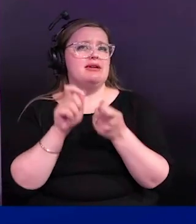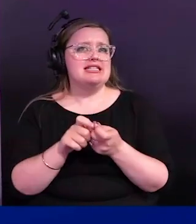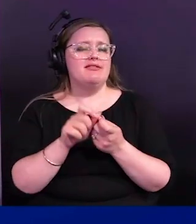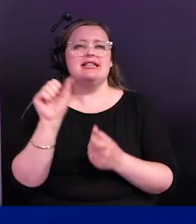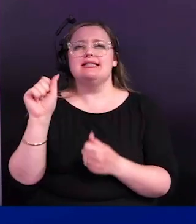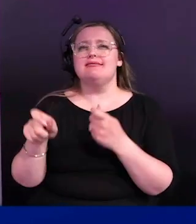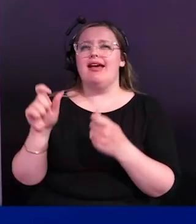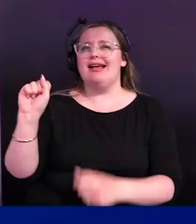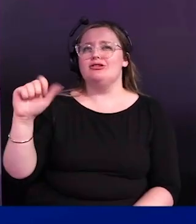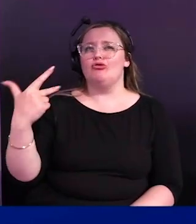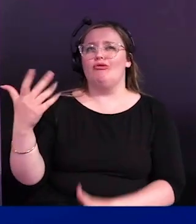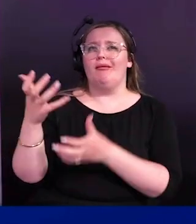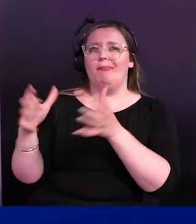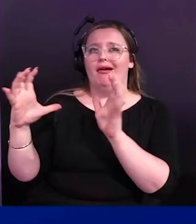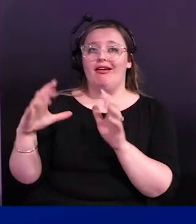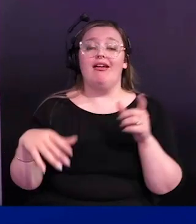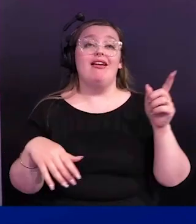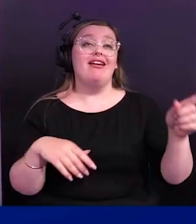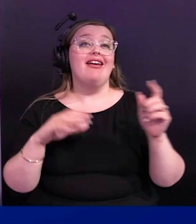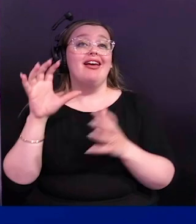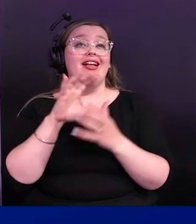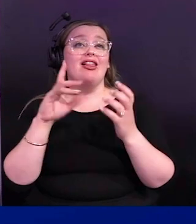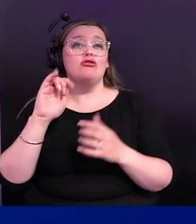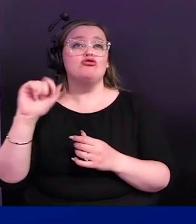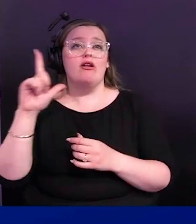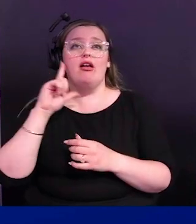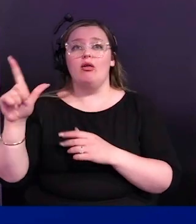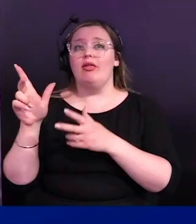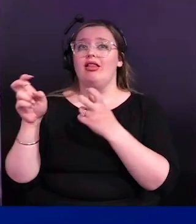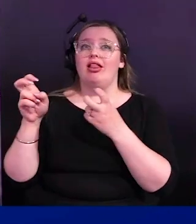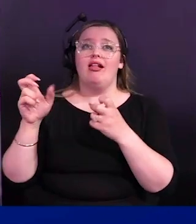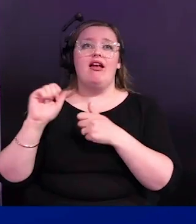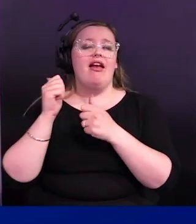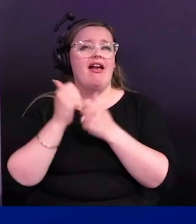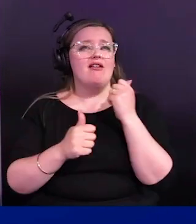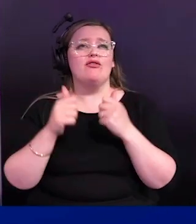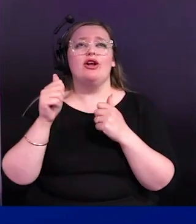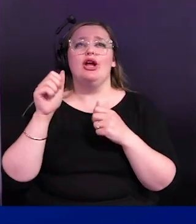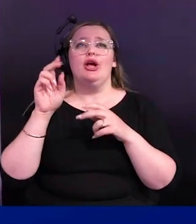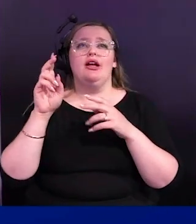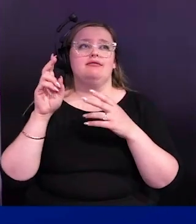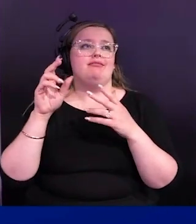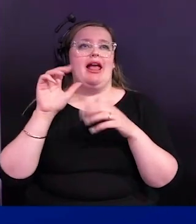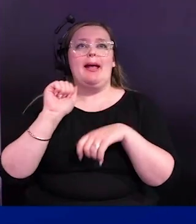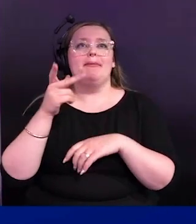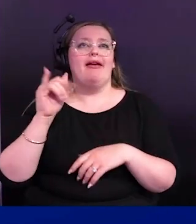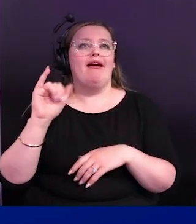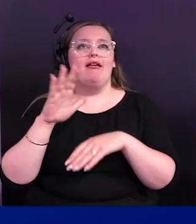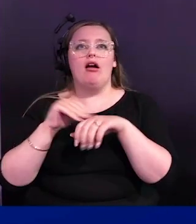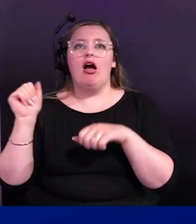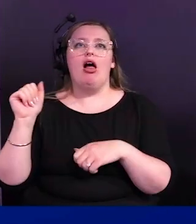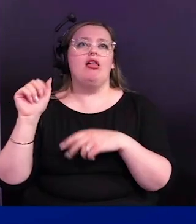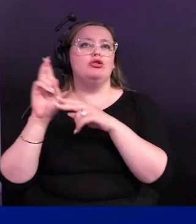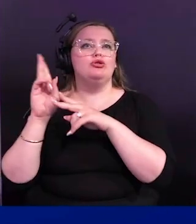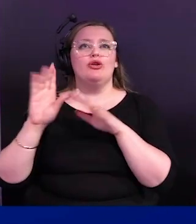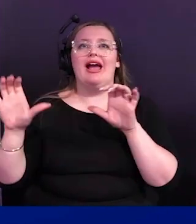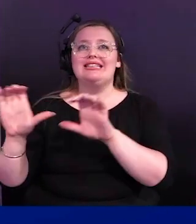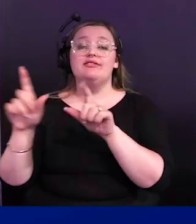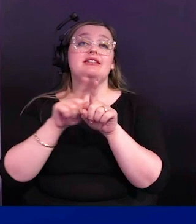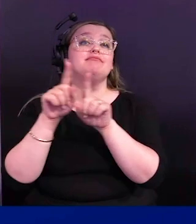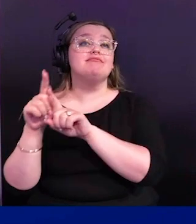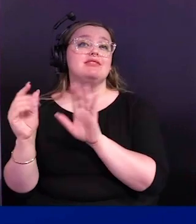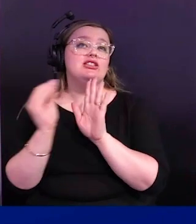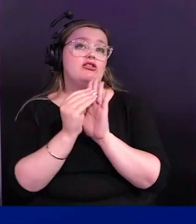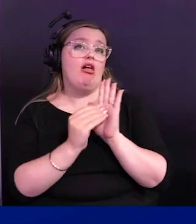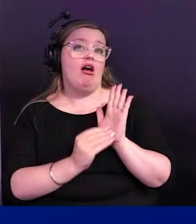where CloudTrail will deliver every API call, user activities as logs. And you can leverage that for use